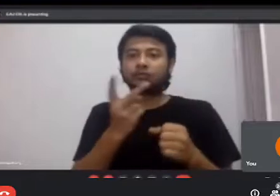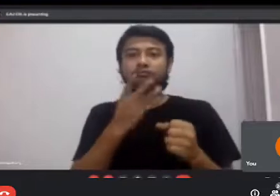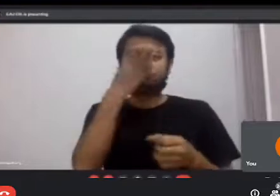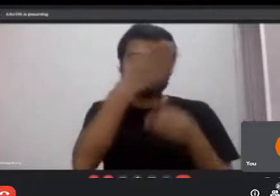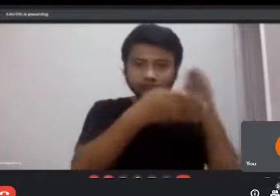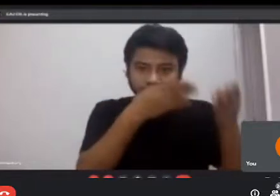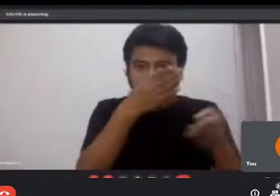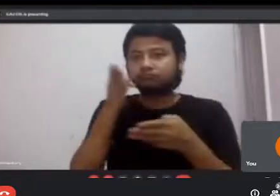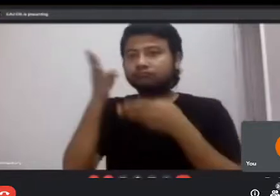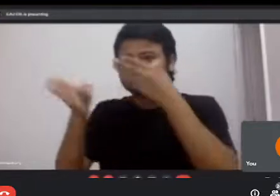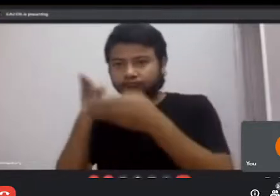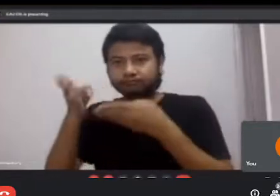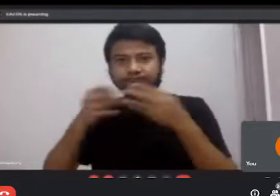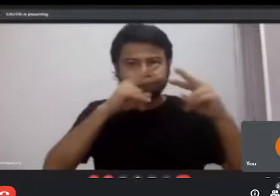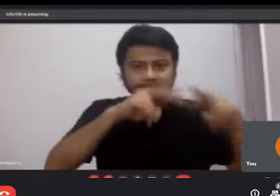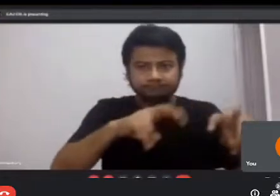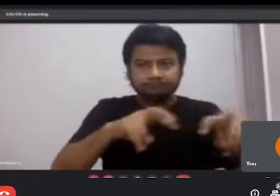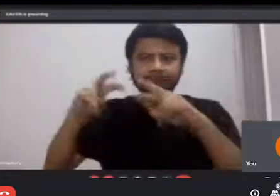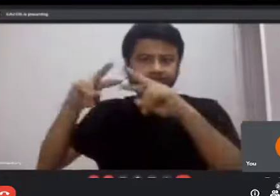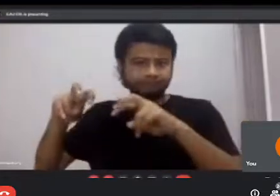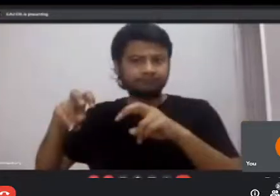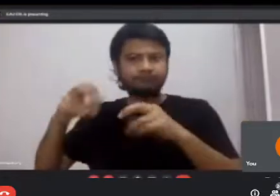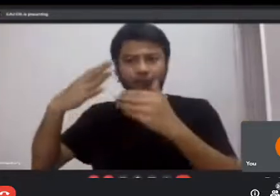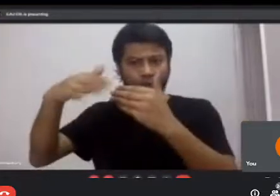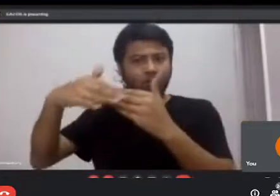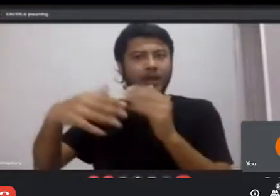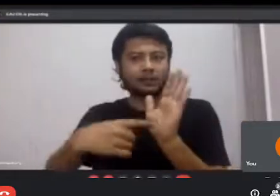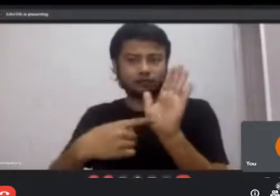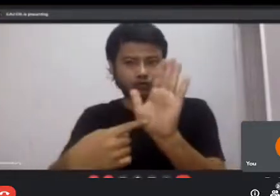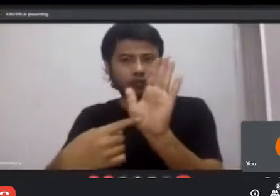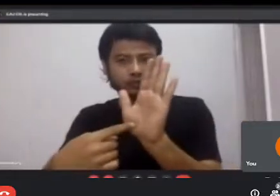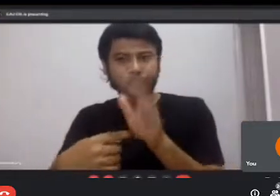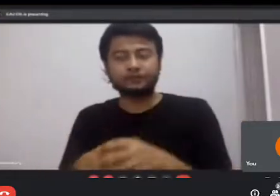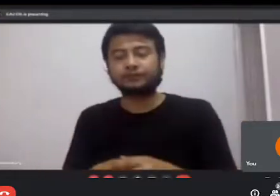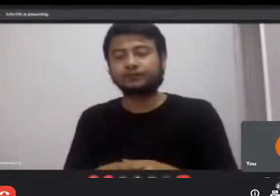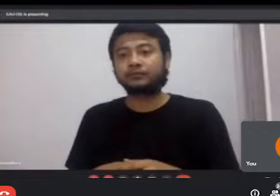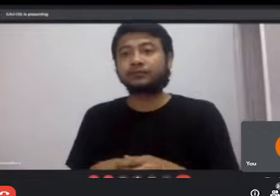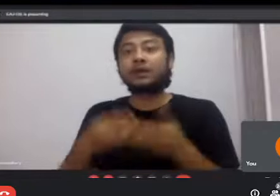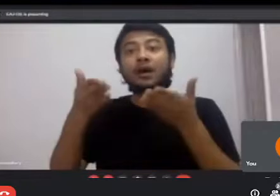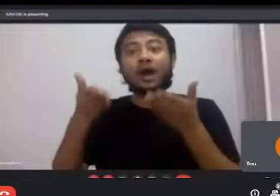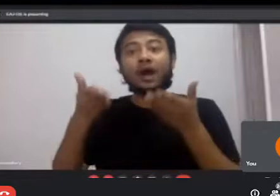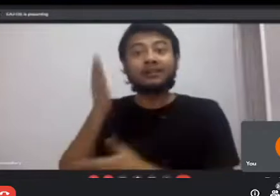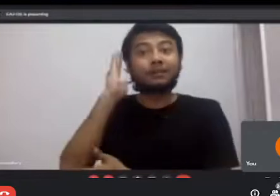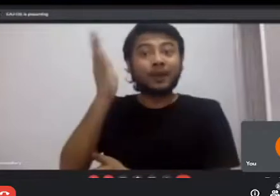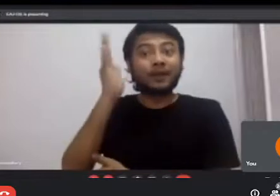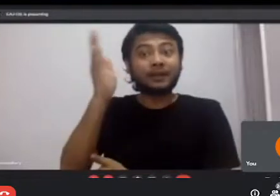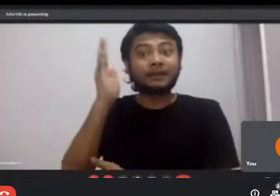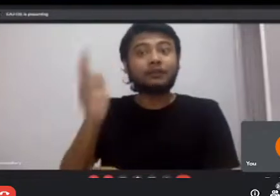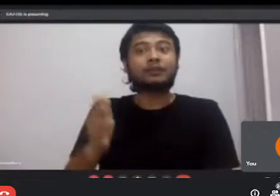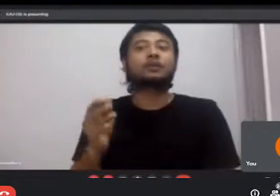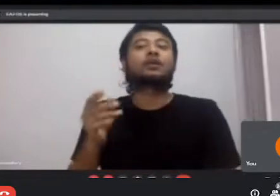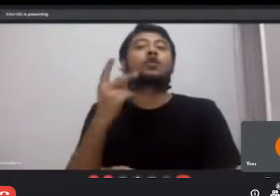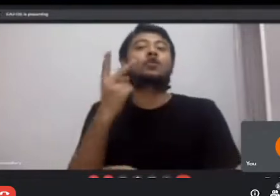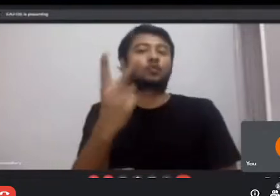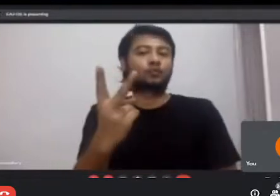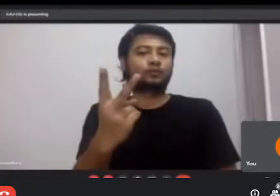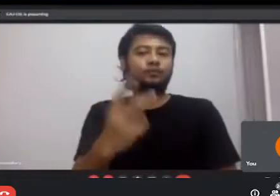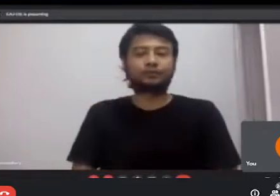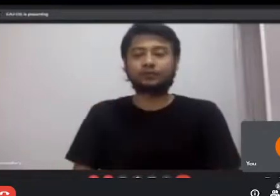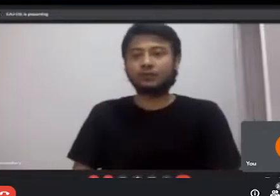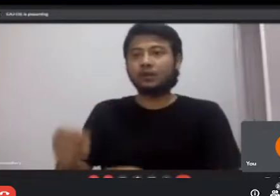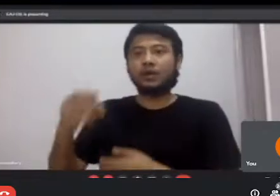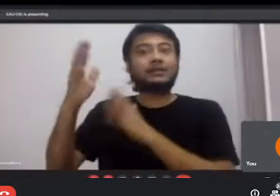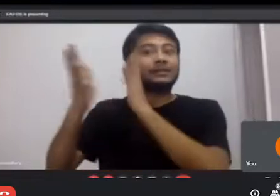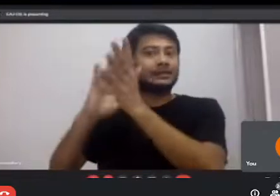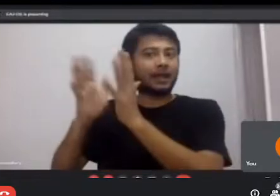We will have 2 presentations in sign language with a voiceover by the interpreters.